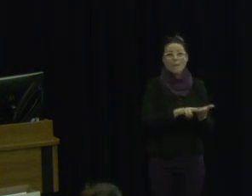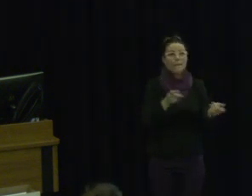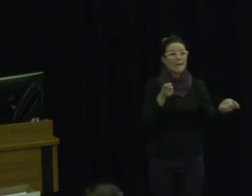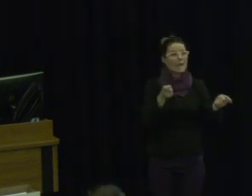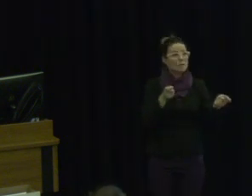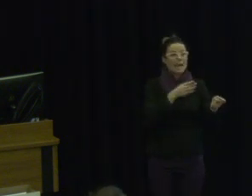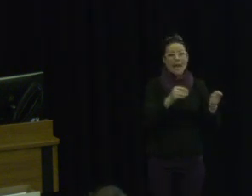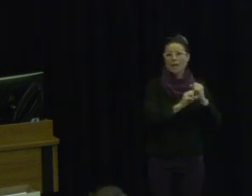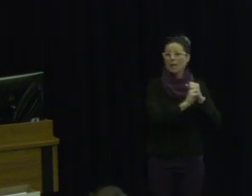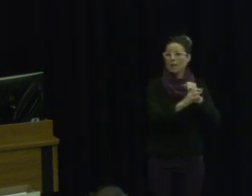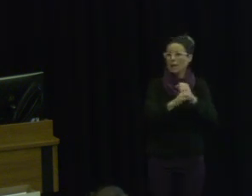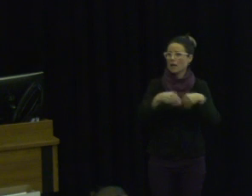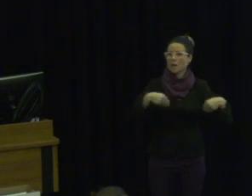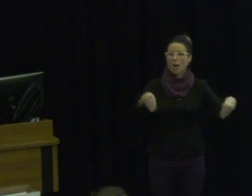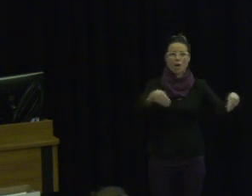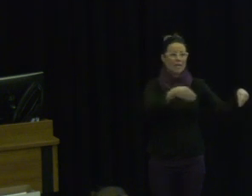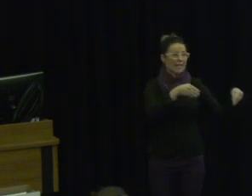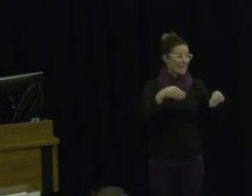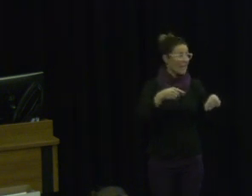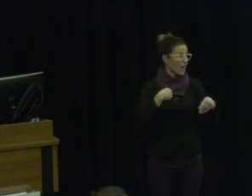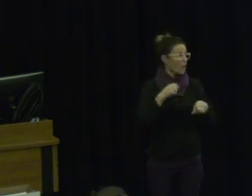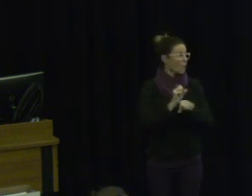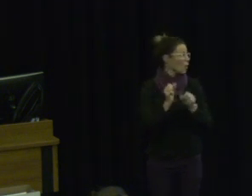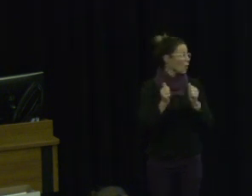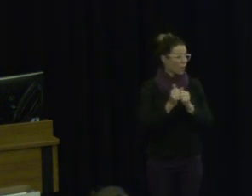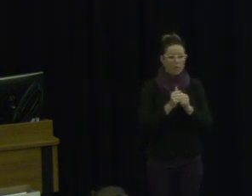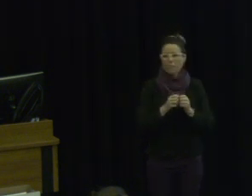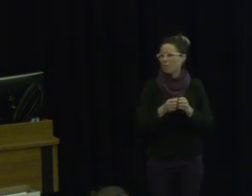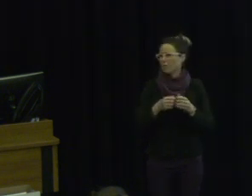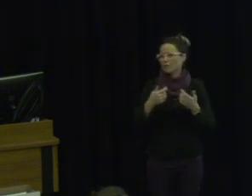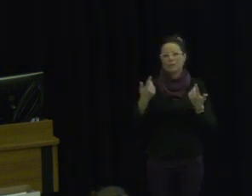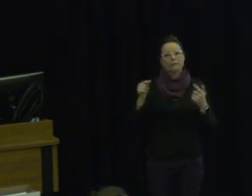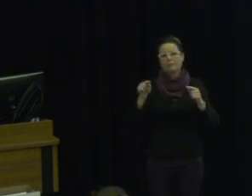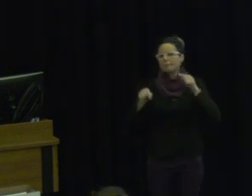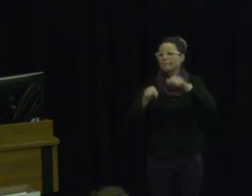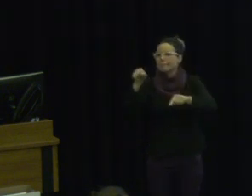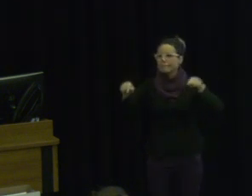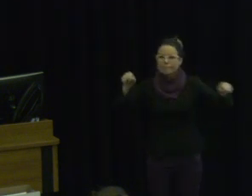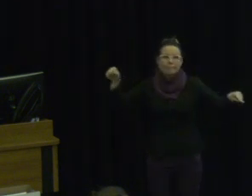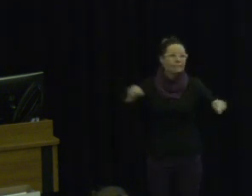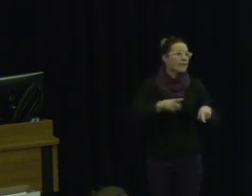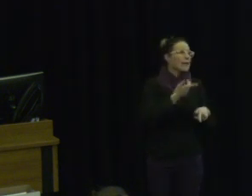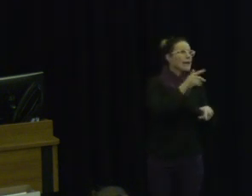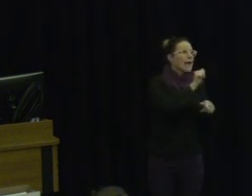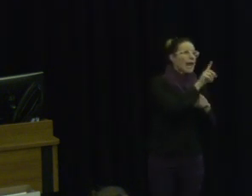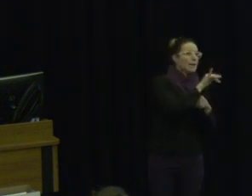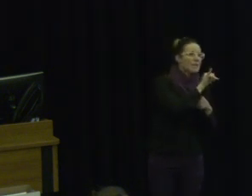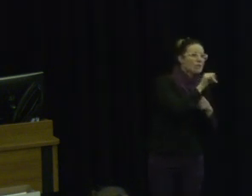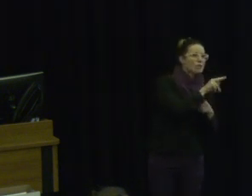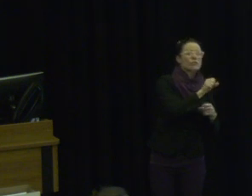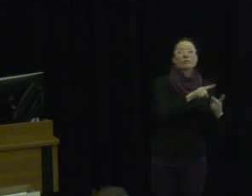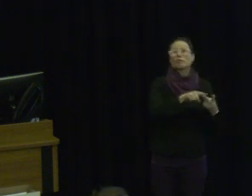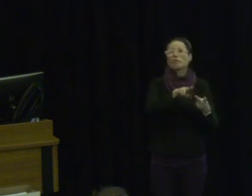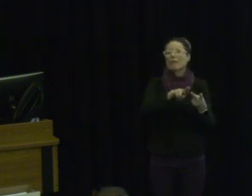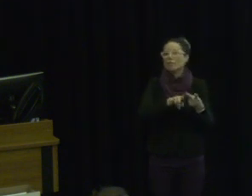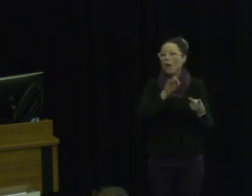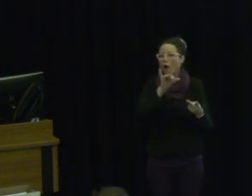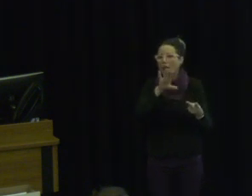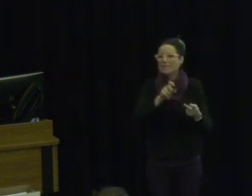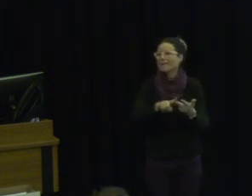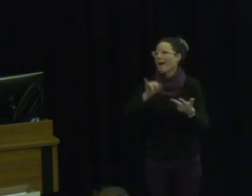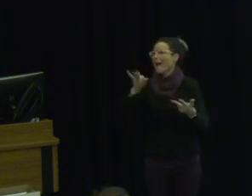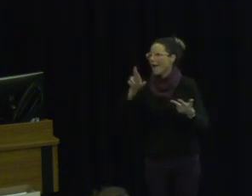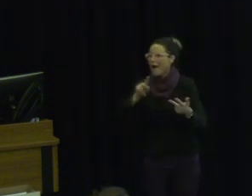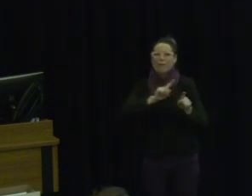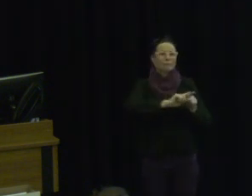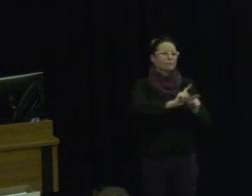great team that spans quite across the campus, from admissions to registrar to IR, I'm seeing you all here,